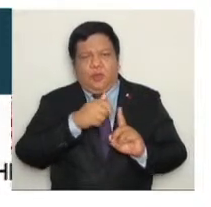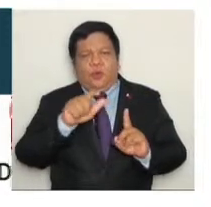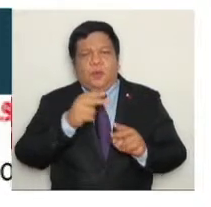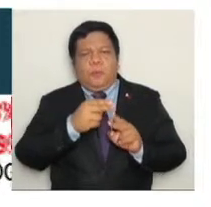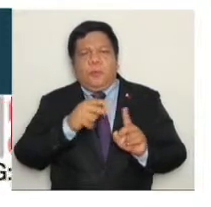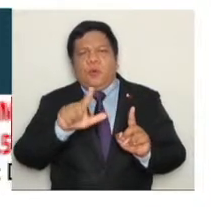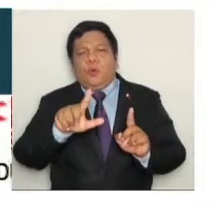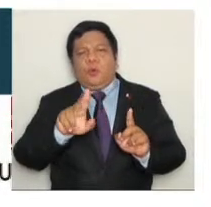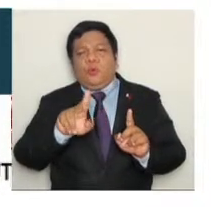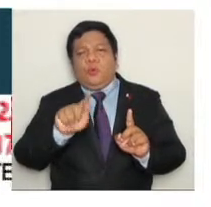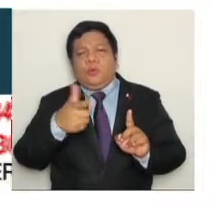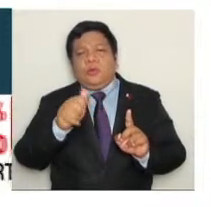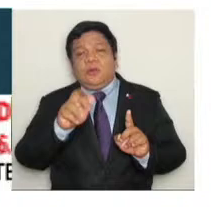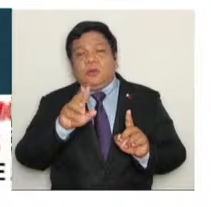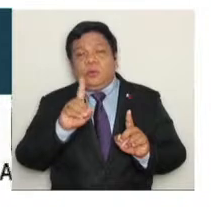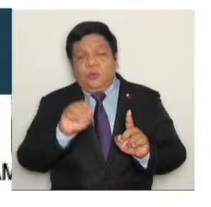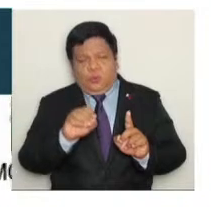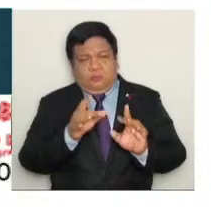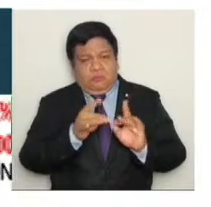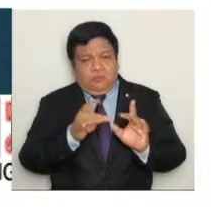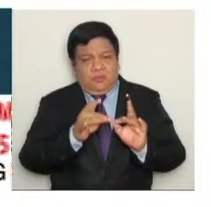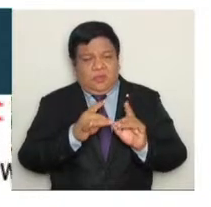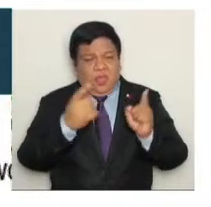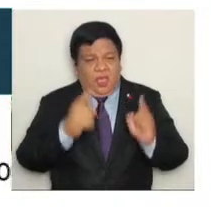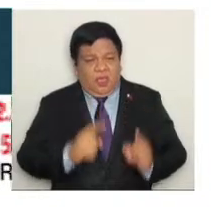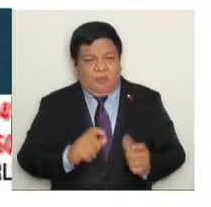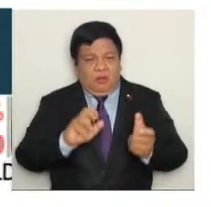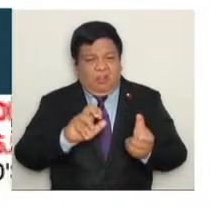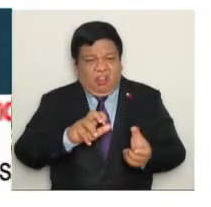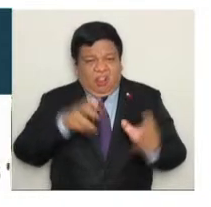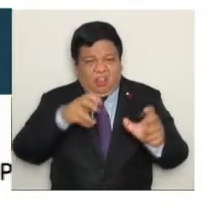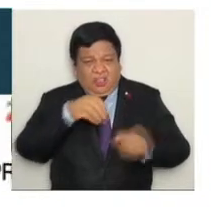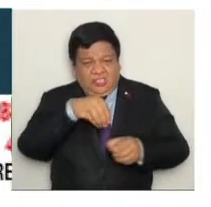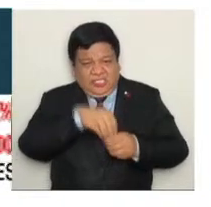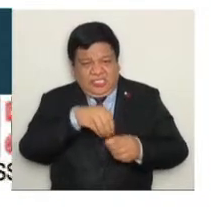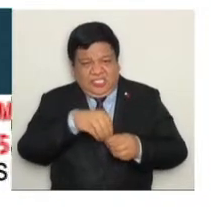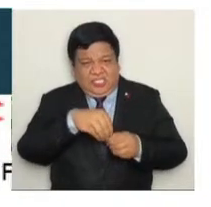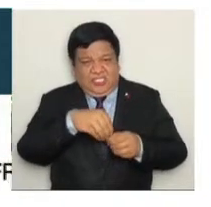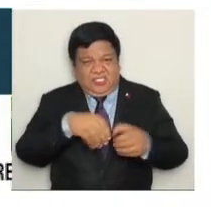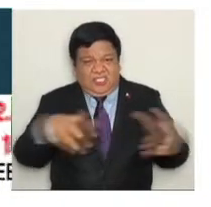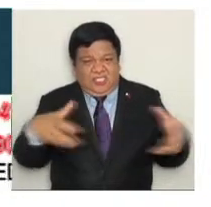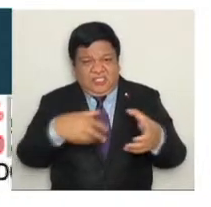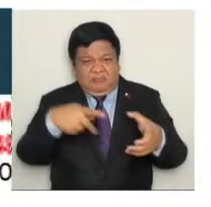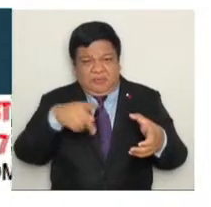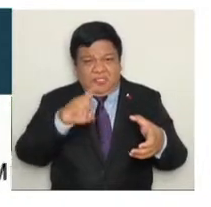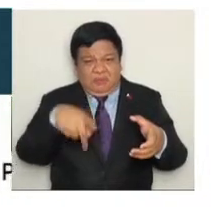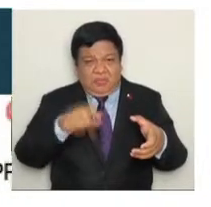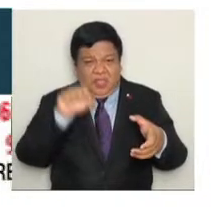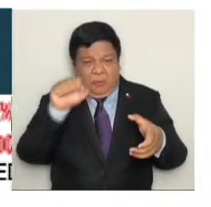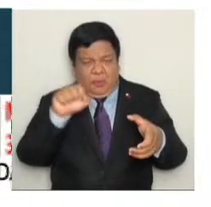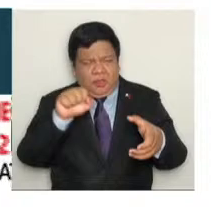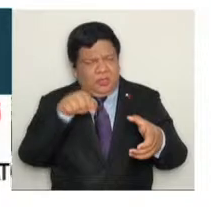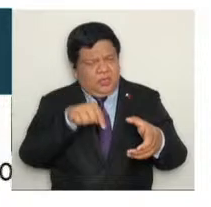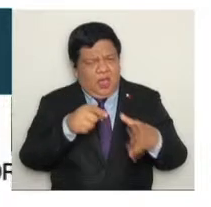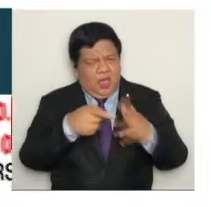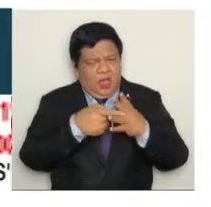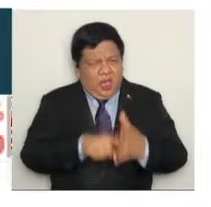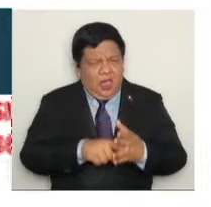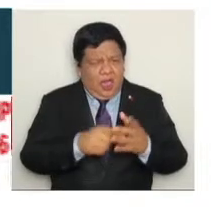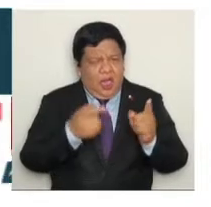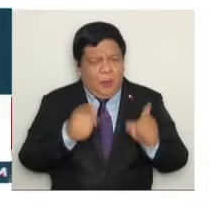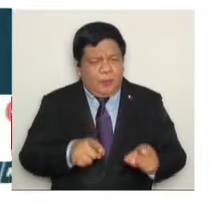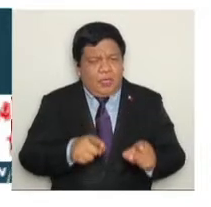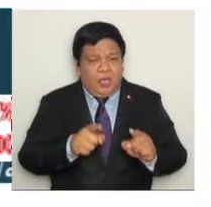said the rift, the cracks within the party started to show when the president